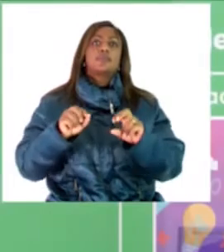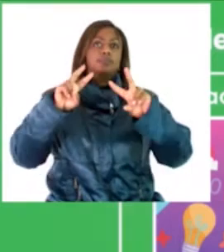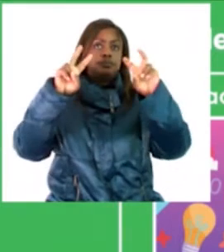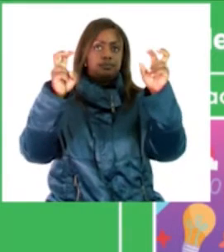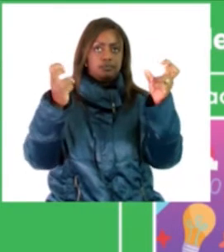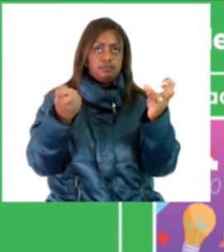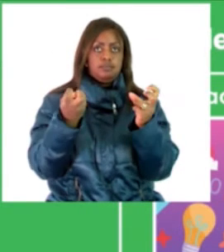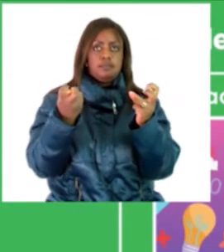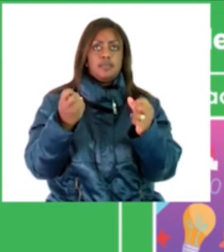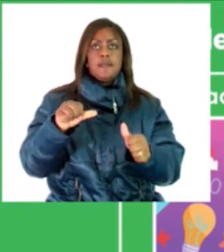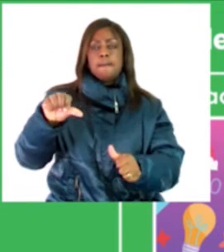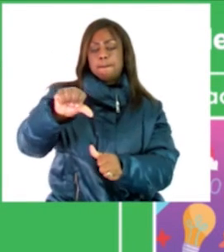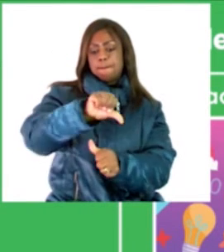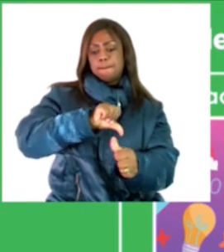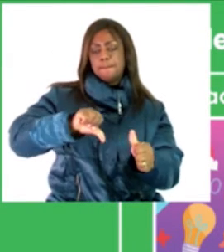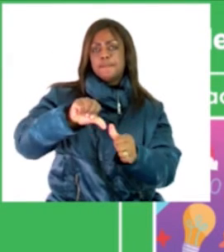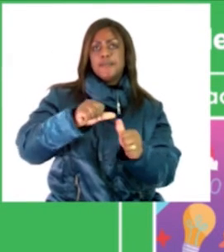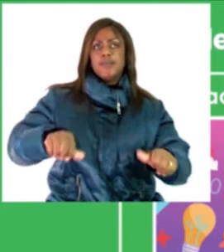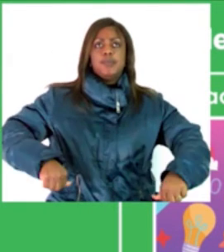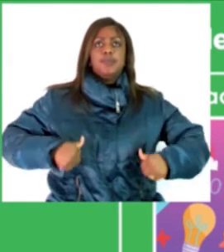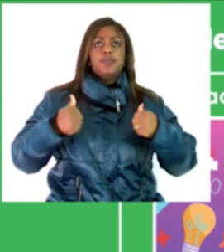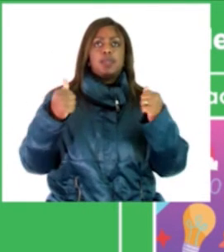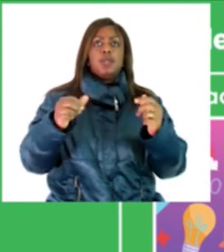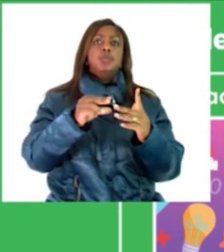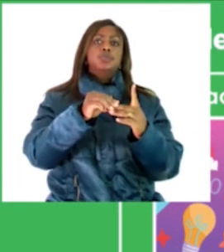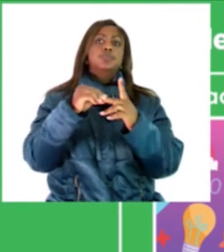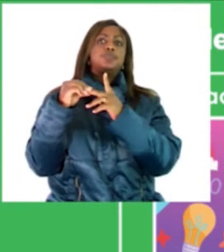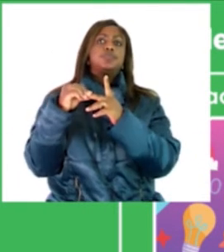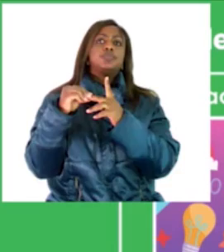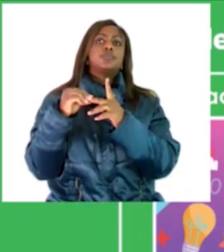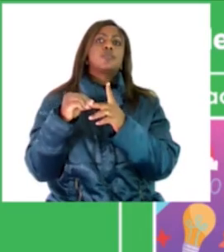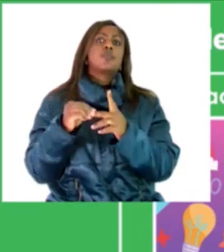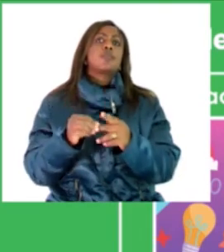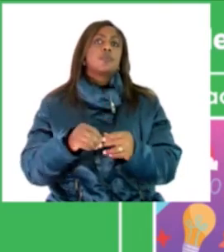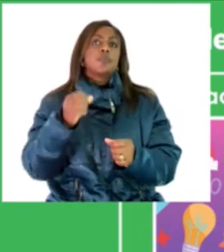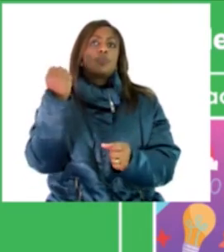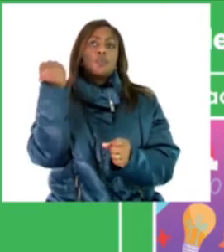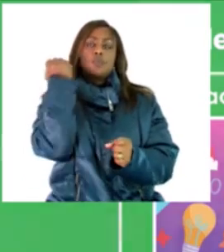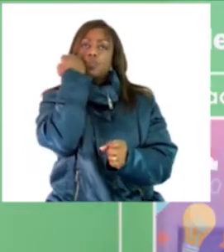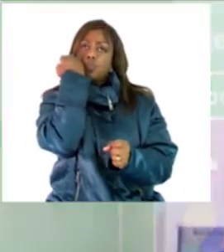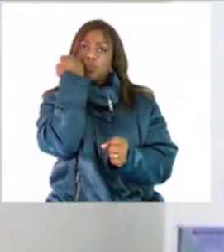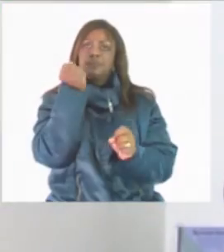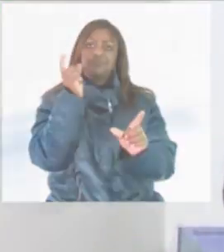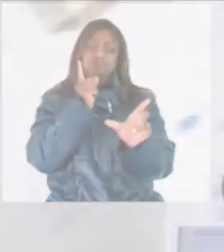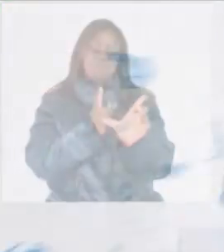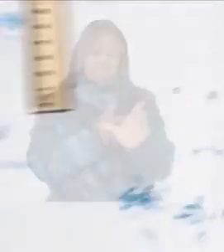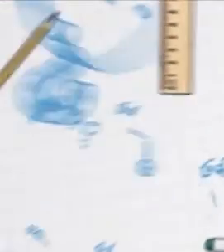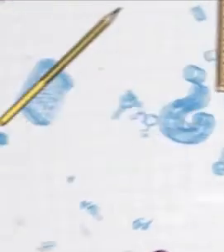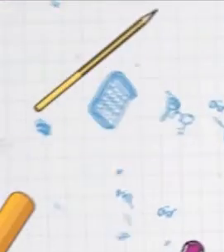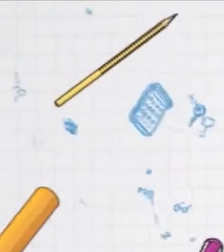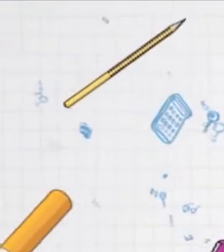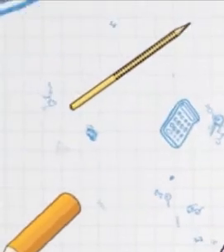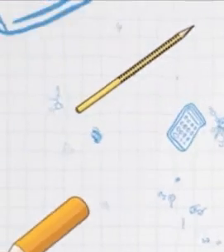today is on social health, particularly on substance abuse.